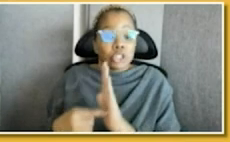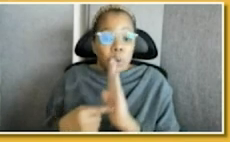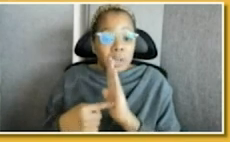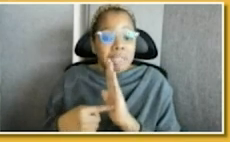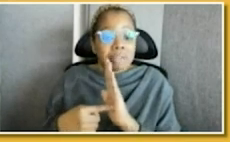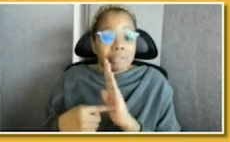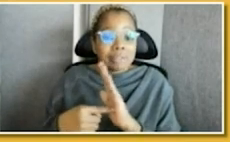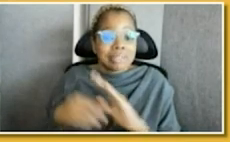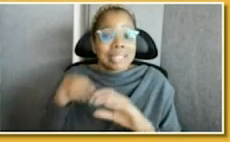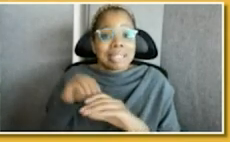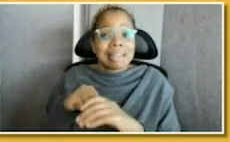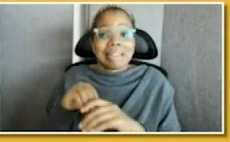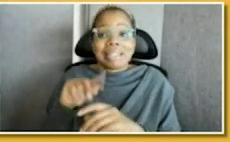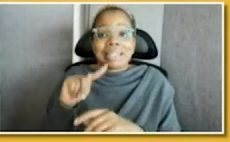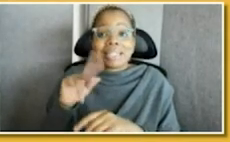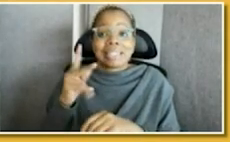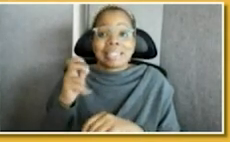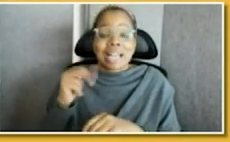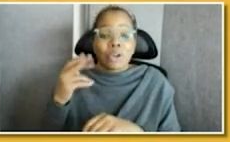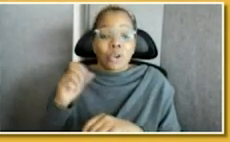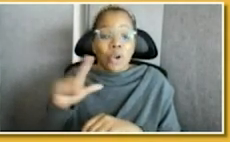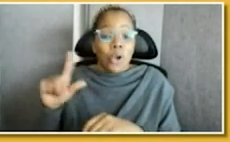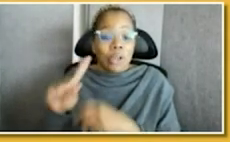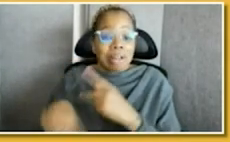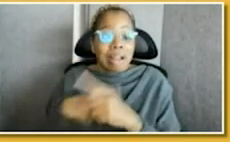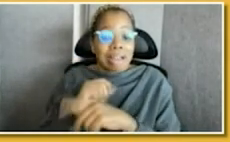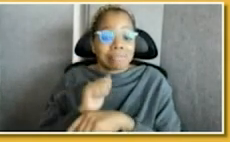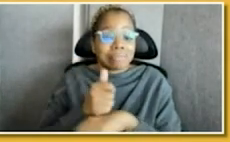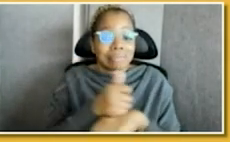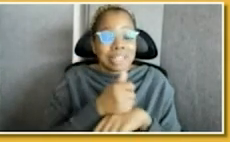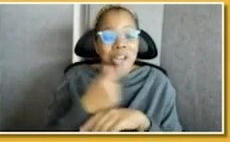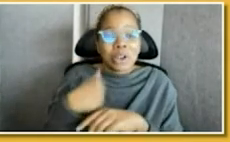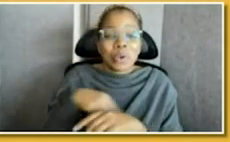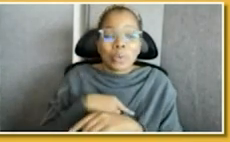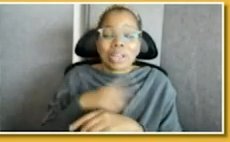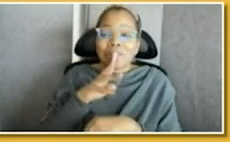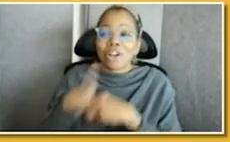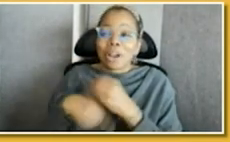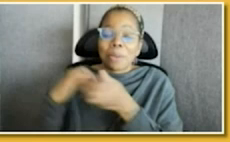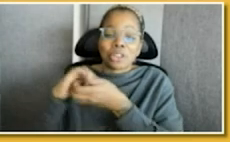hall type setting and start this conversation about this partnership that we can see.